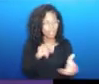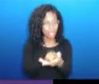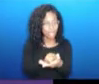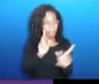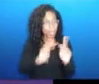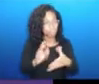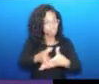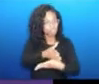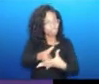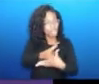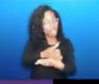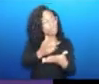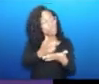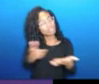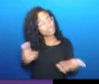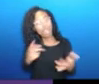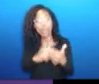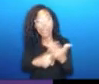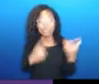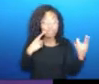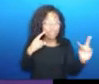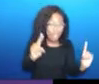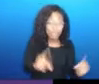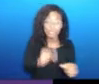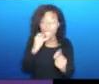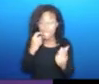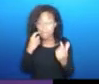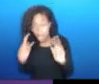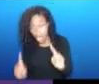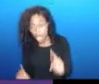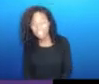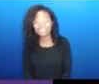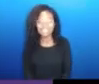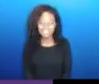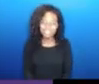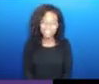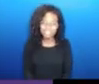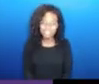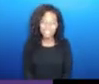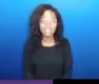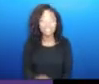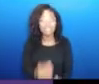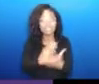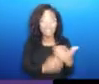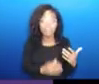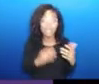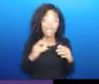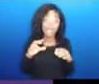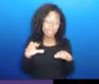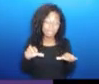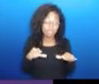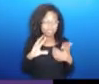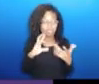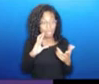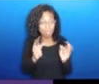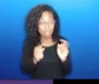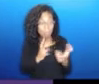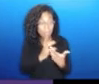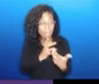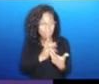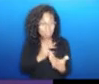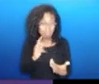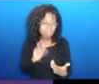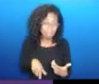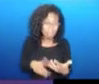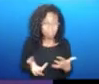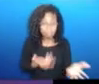resources, what's working for them, what's not, maybe certain accommodations that they've needed, and which sort